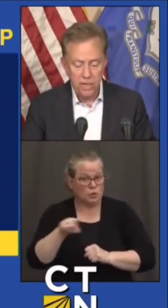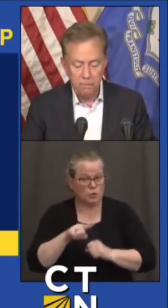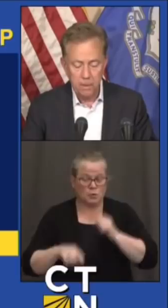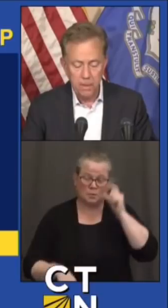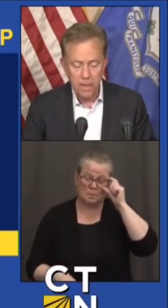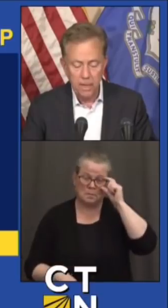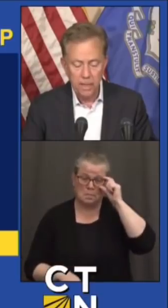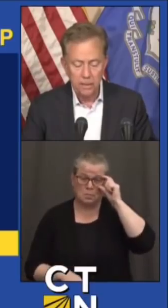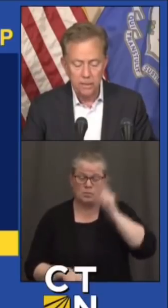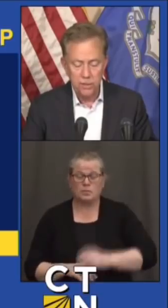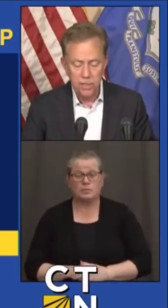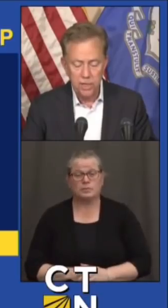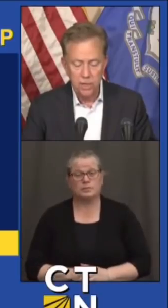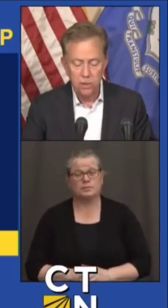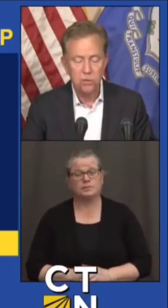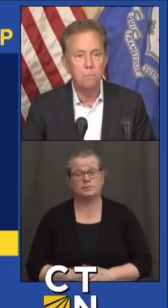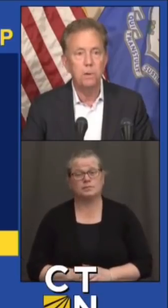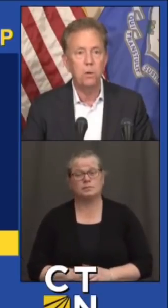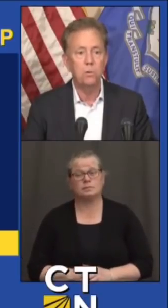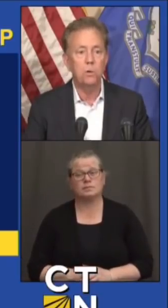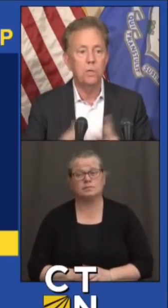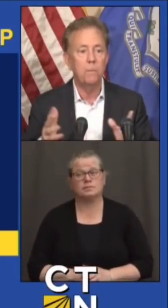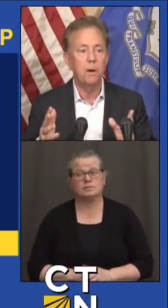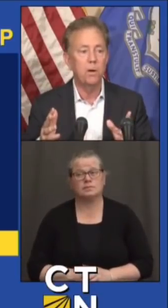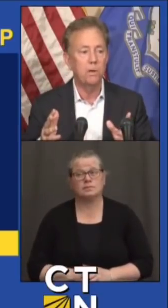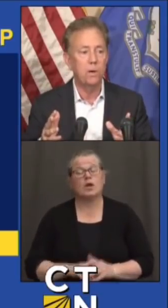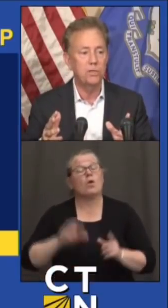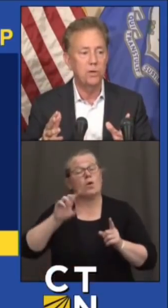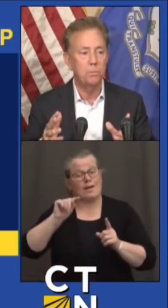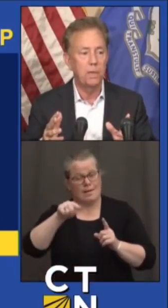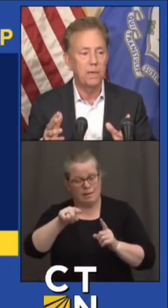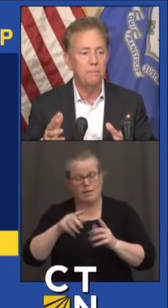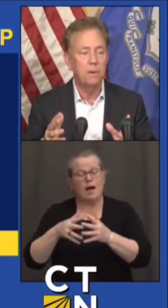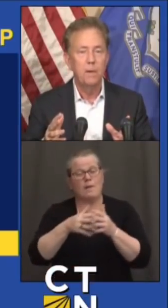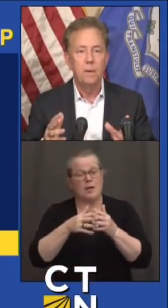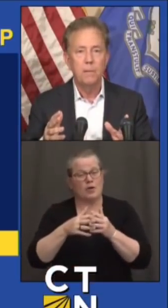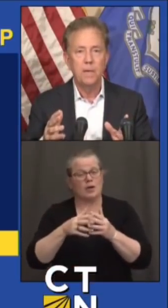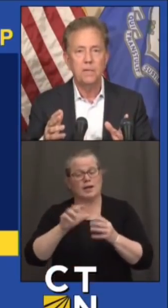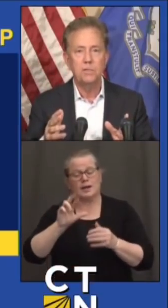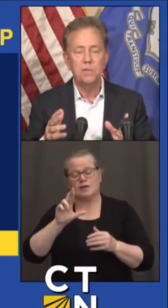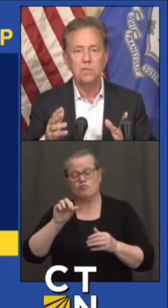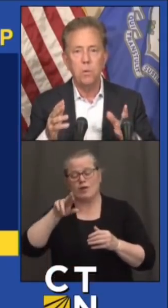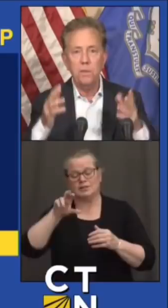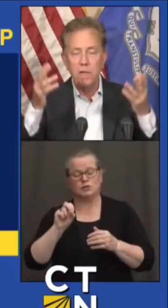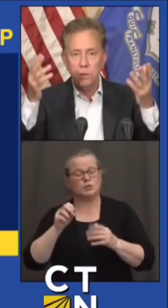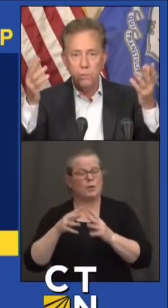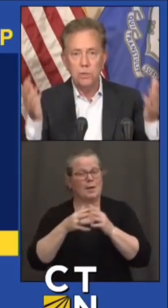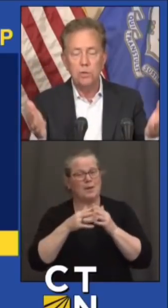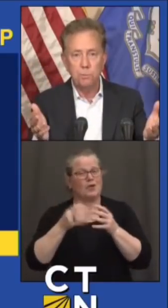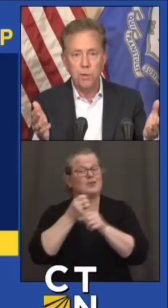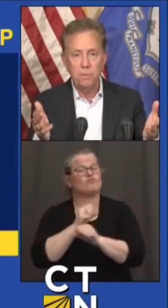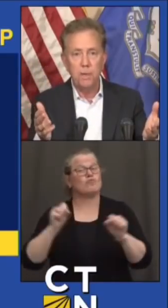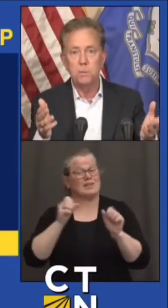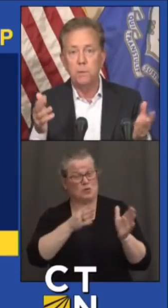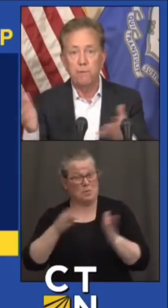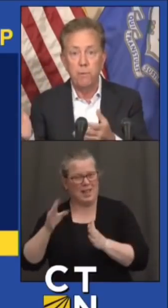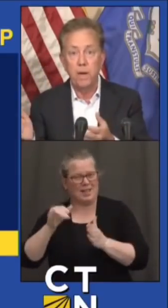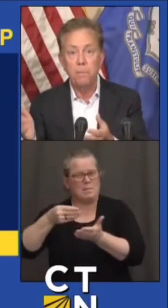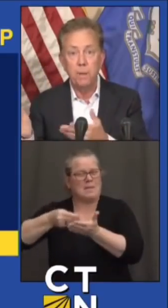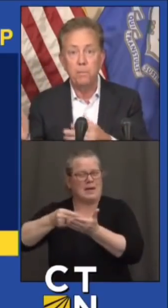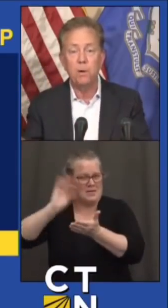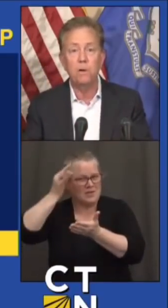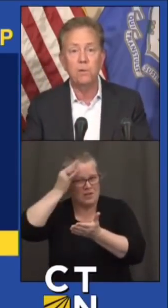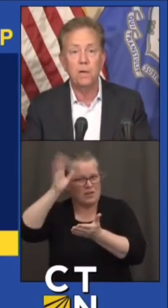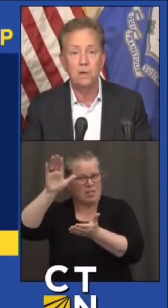Let's see. Connecticut CT can also build on the American Rescue Plan, because it's one thing to reduce premiums, but for